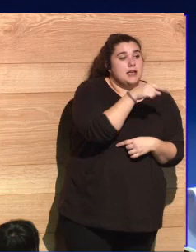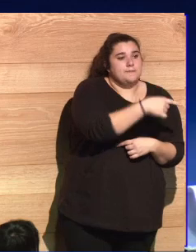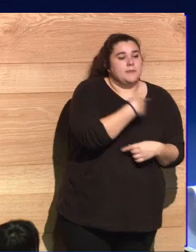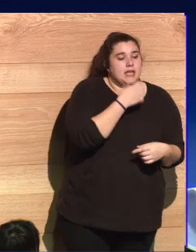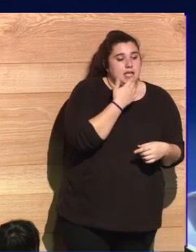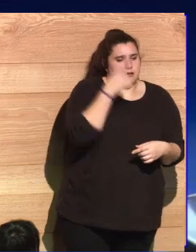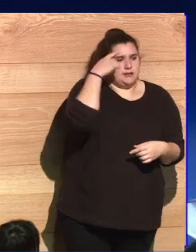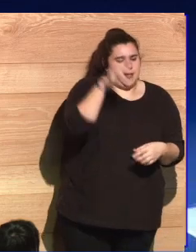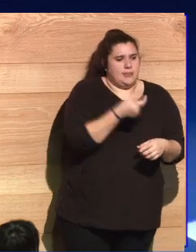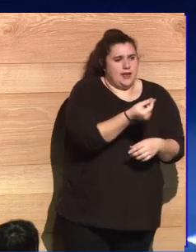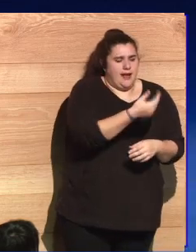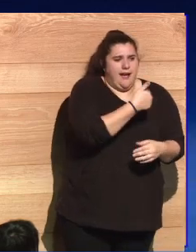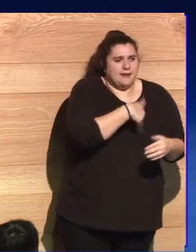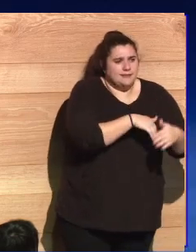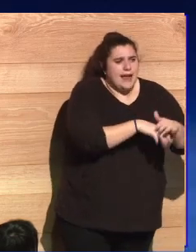Twitter feed.